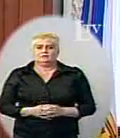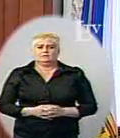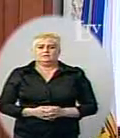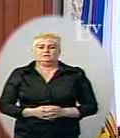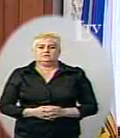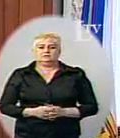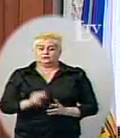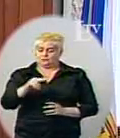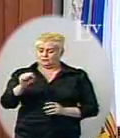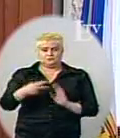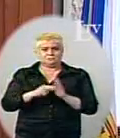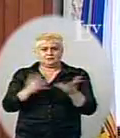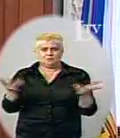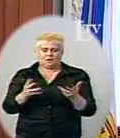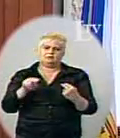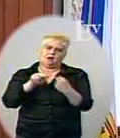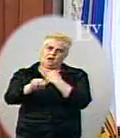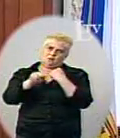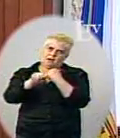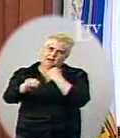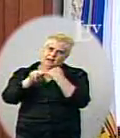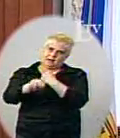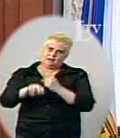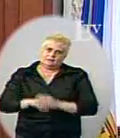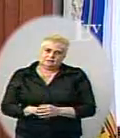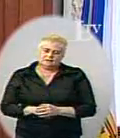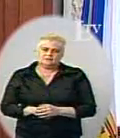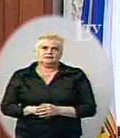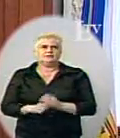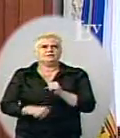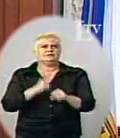Nova Scotia, that means highways. In